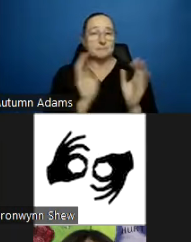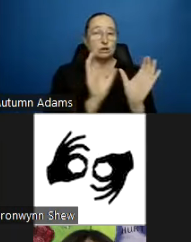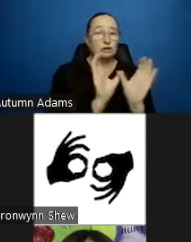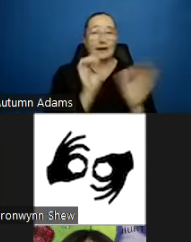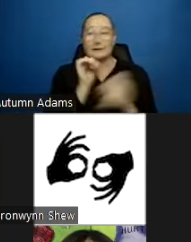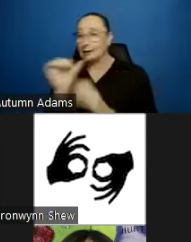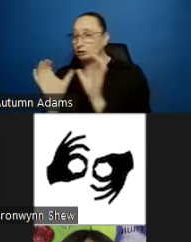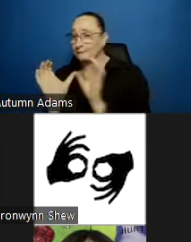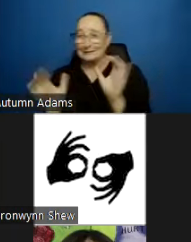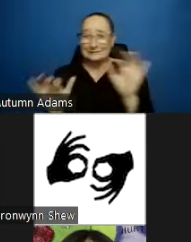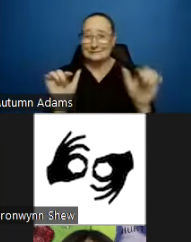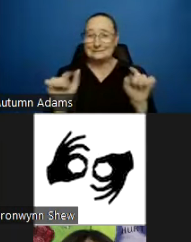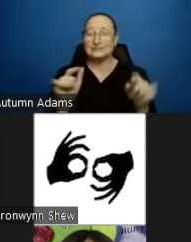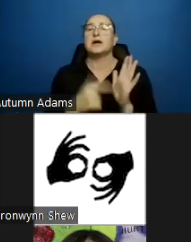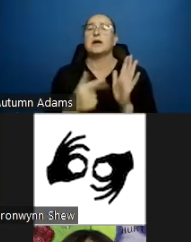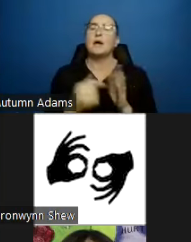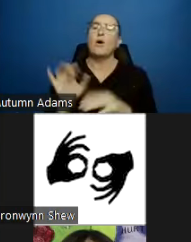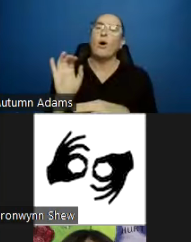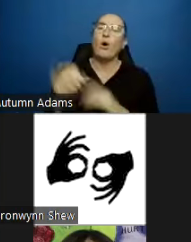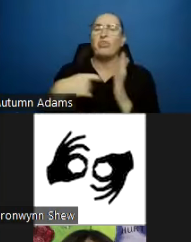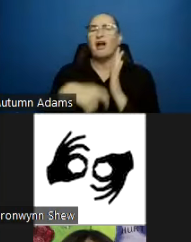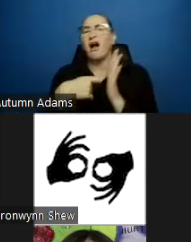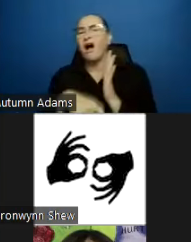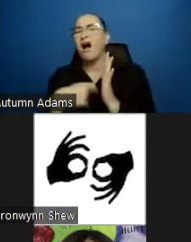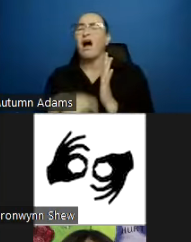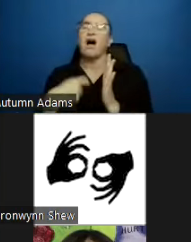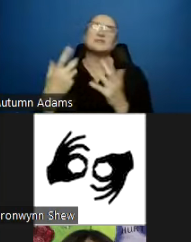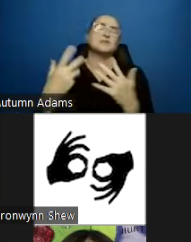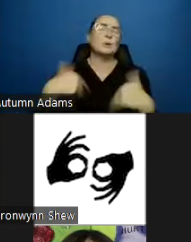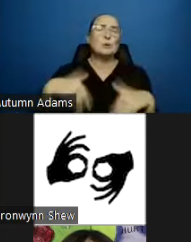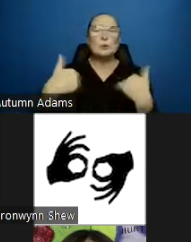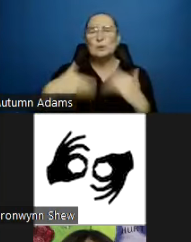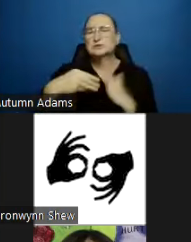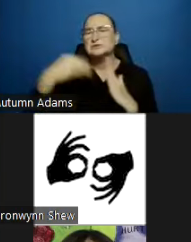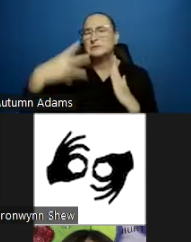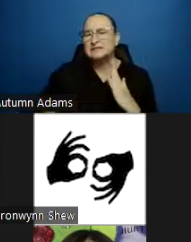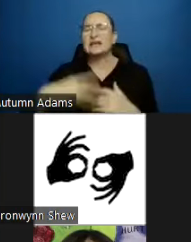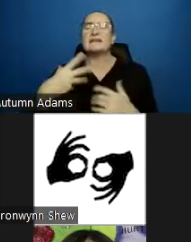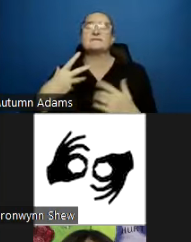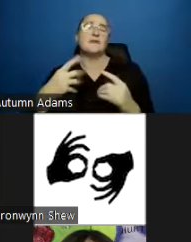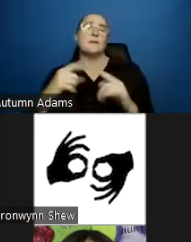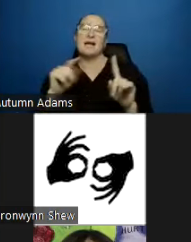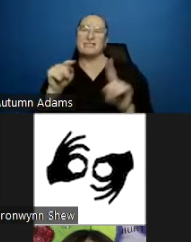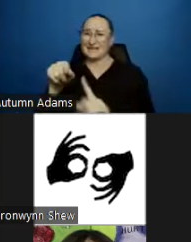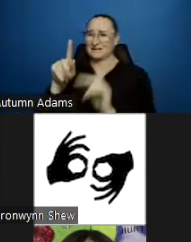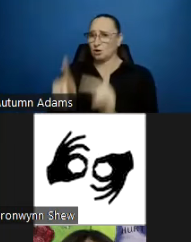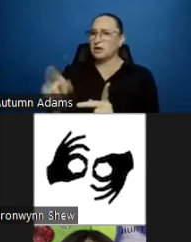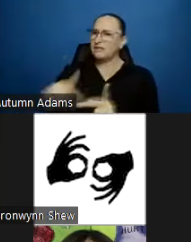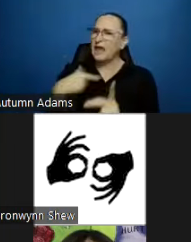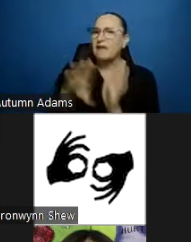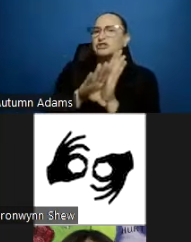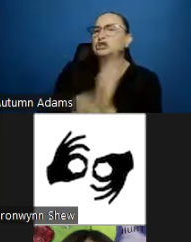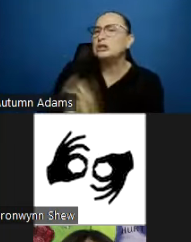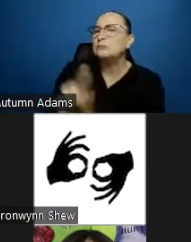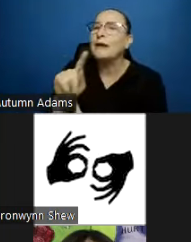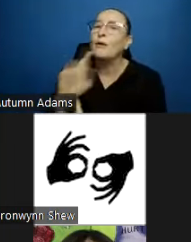sometimes, you know, people say, oh, the cost of interpreter is so high, but this person, they have, you know, such cheap rates. They're only